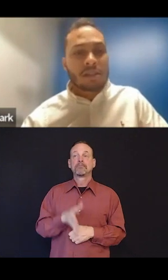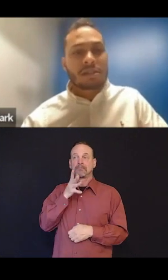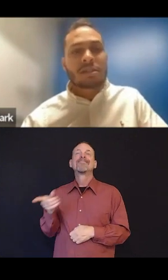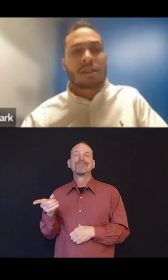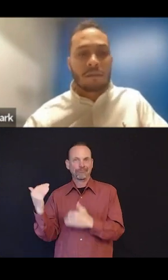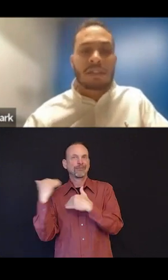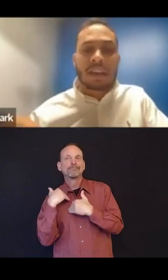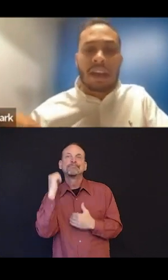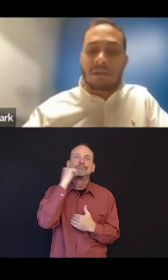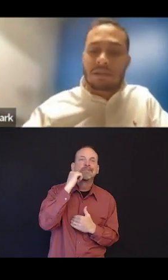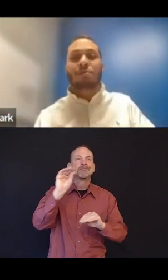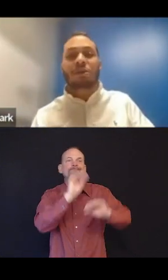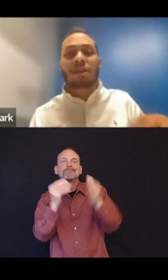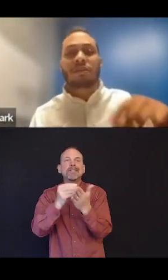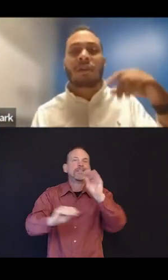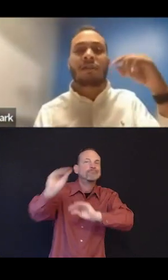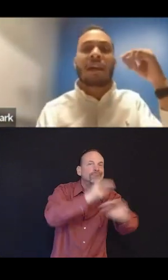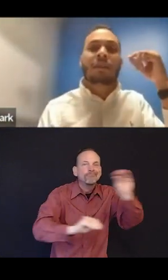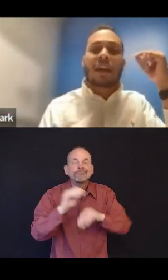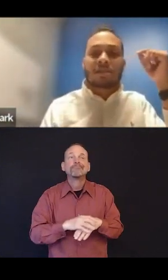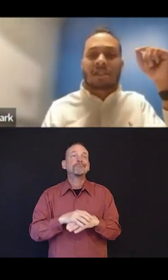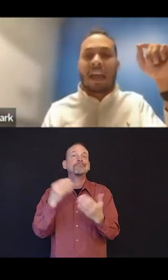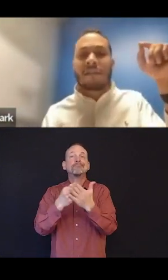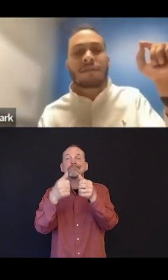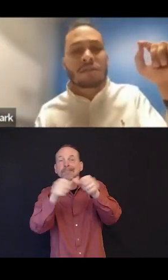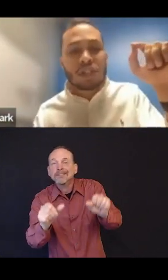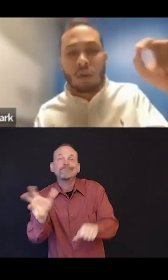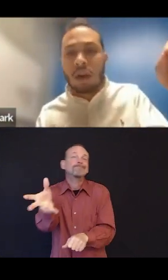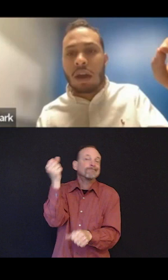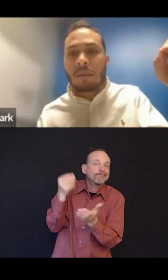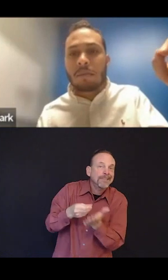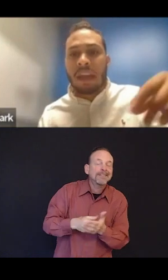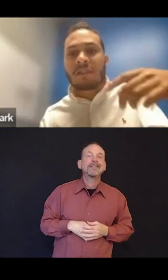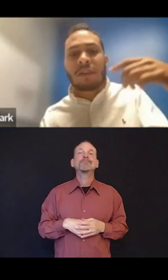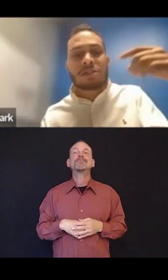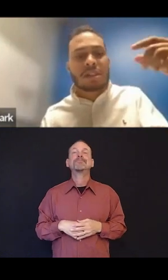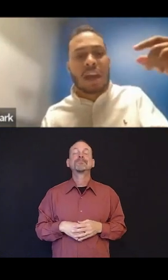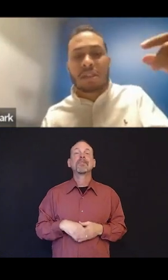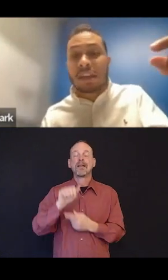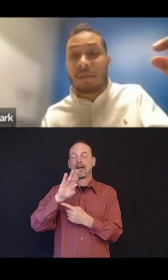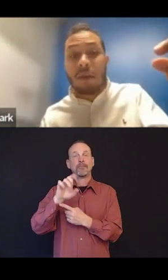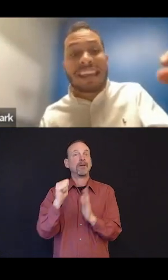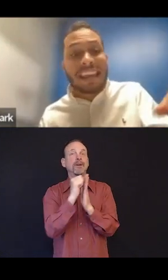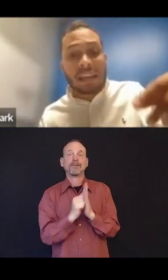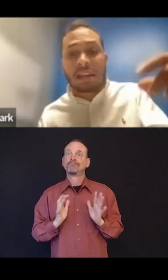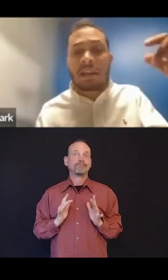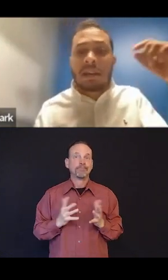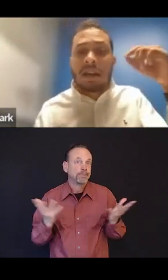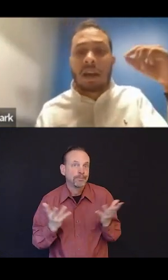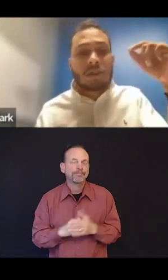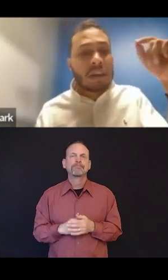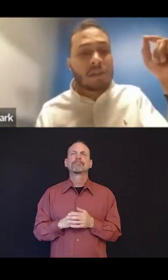the funds for the account. The beauty of ABLE accounts is they have general banking features and how they can get money